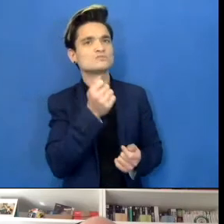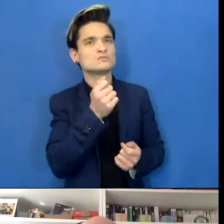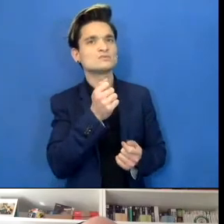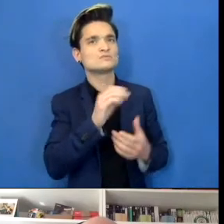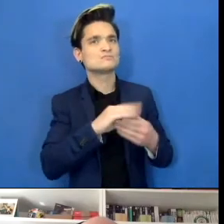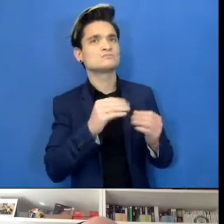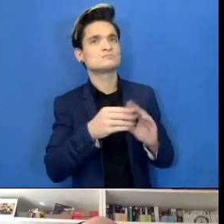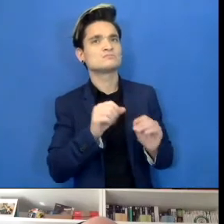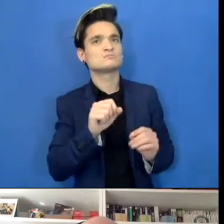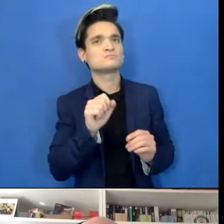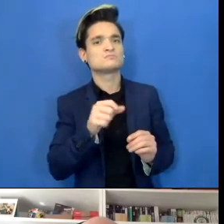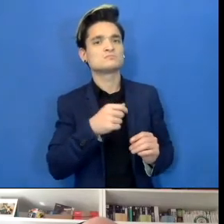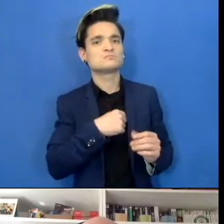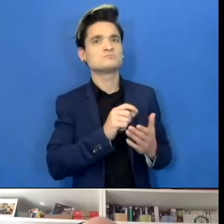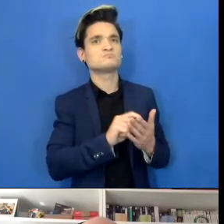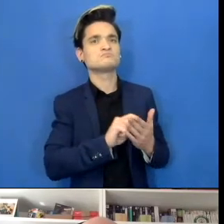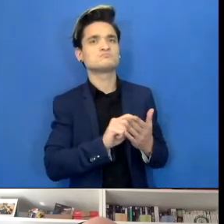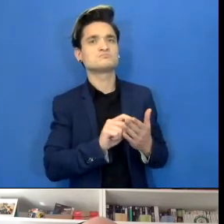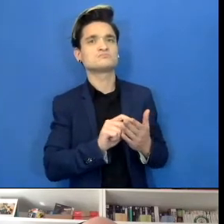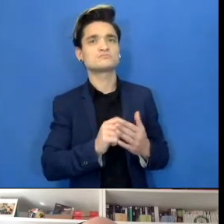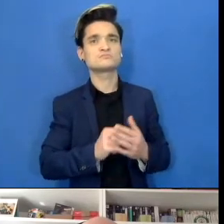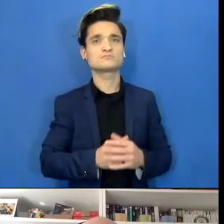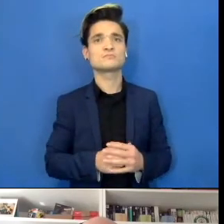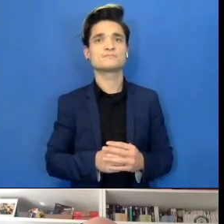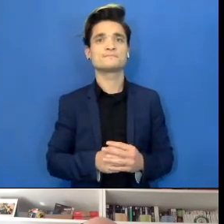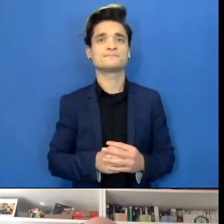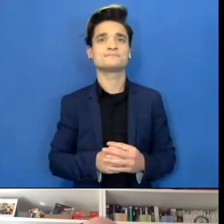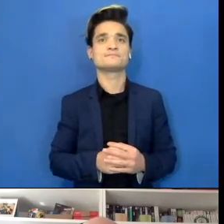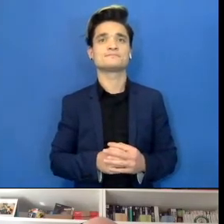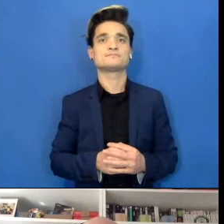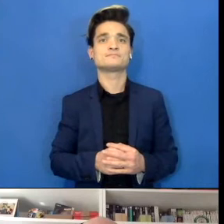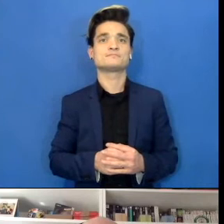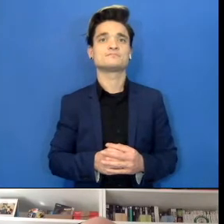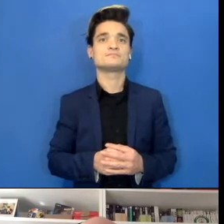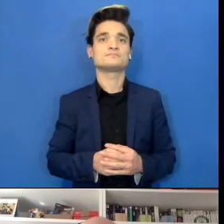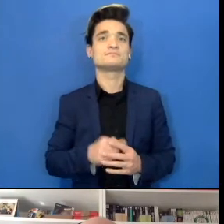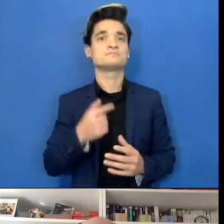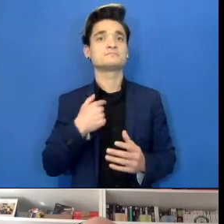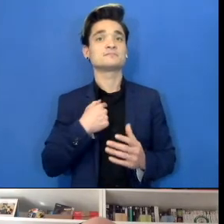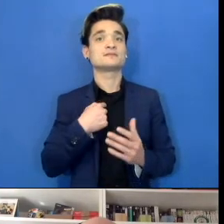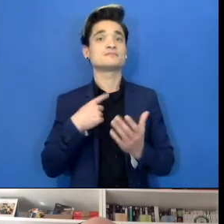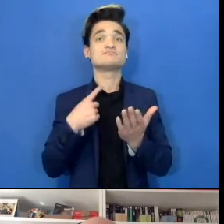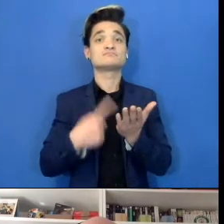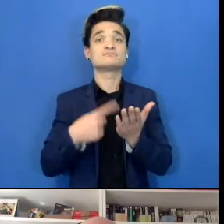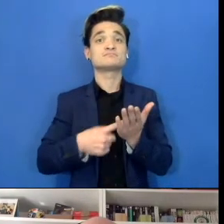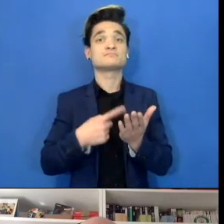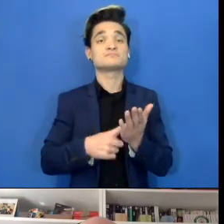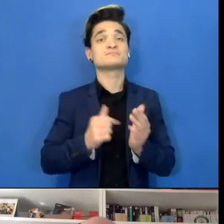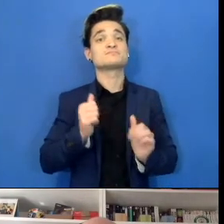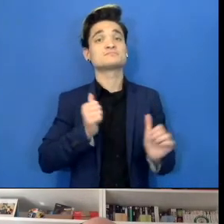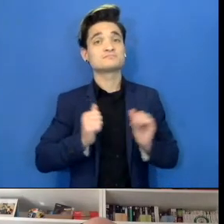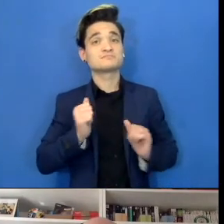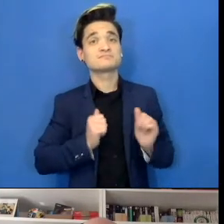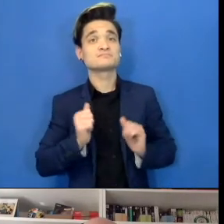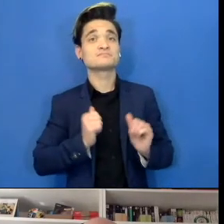case. I haven't actually spoken about scenes, but absolutely yes. When you're in a scene, there are moments when you want to say no.